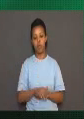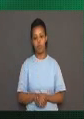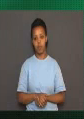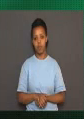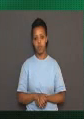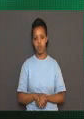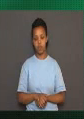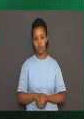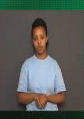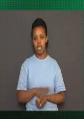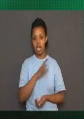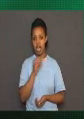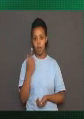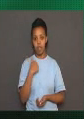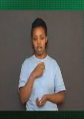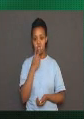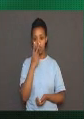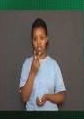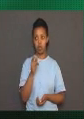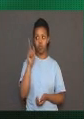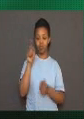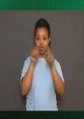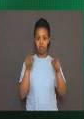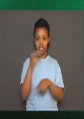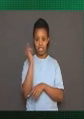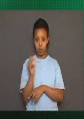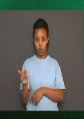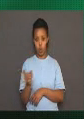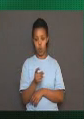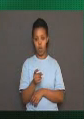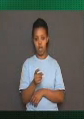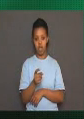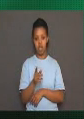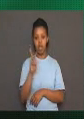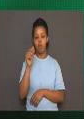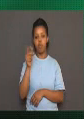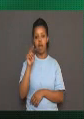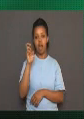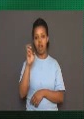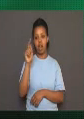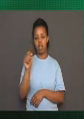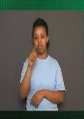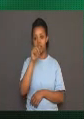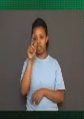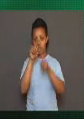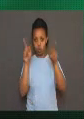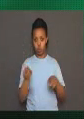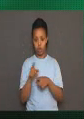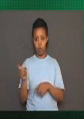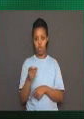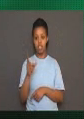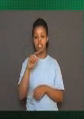RRYY. If we refer to the diagram of the Punnett square for a